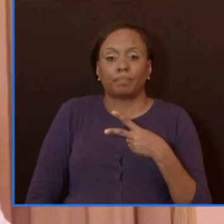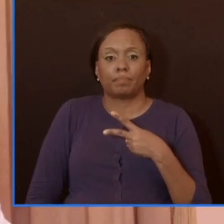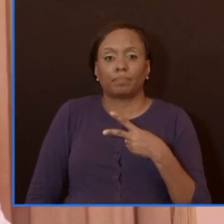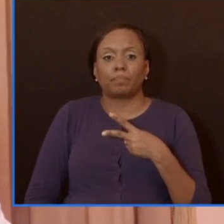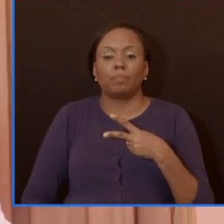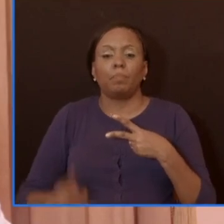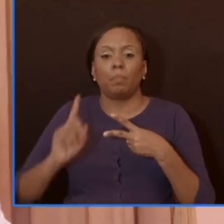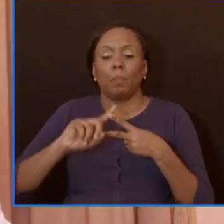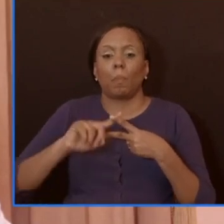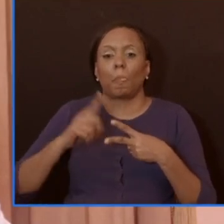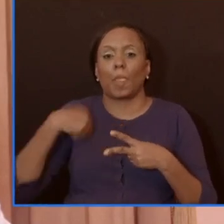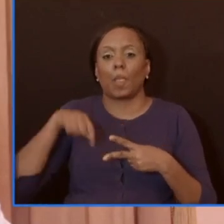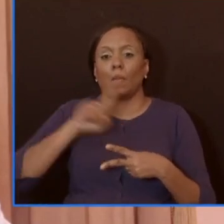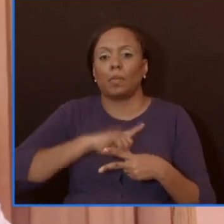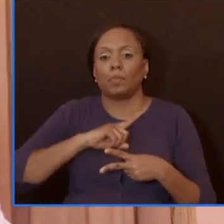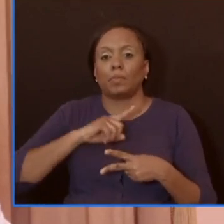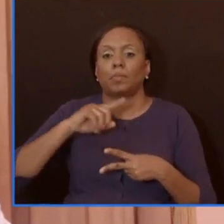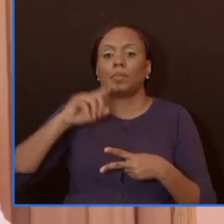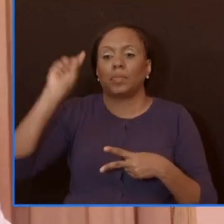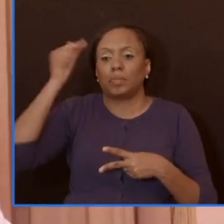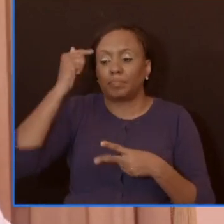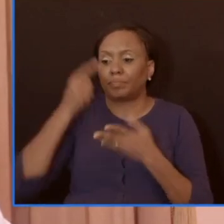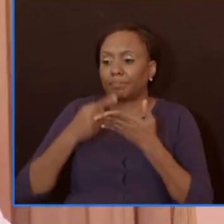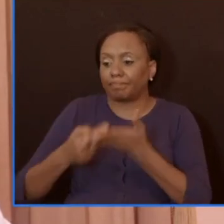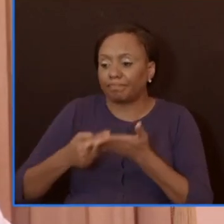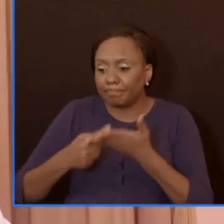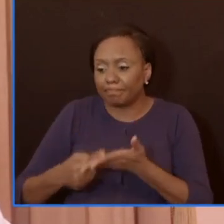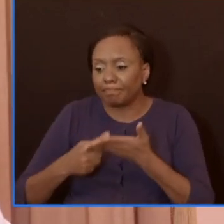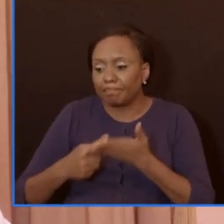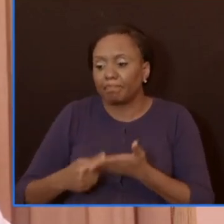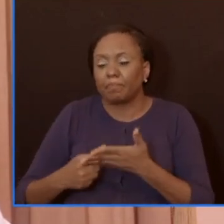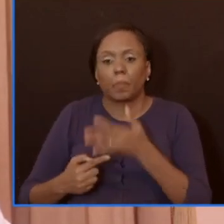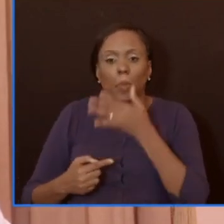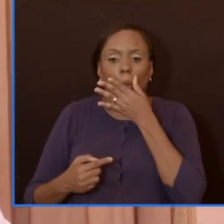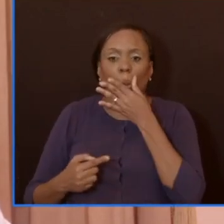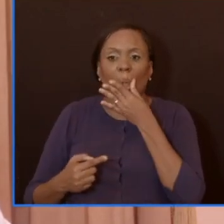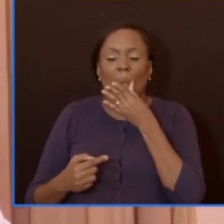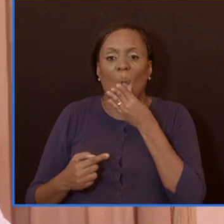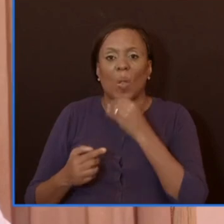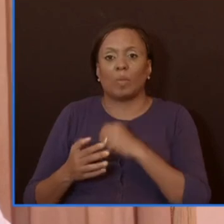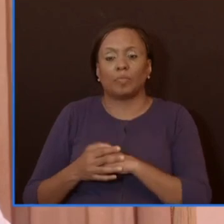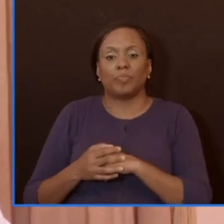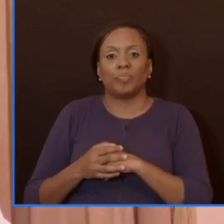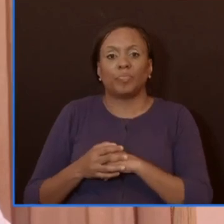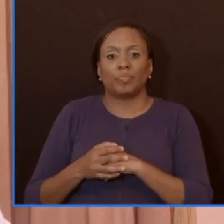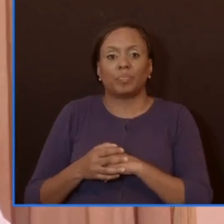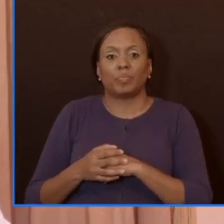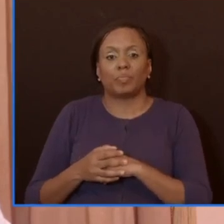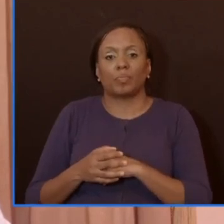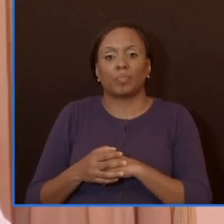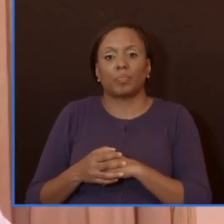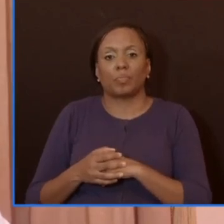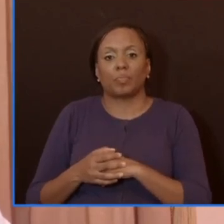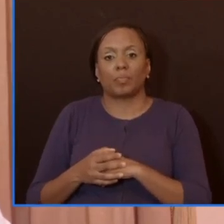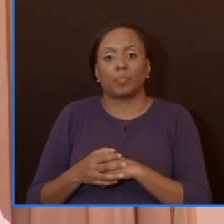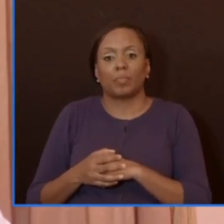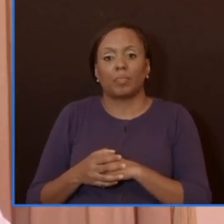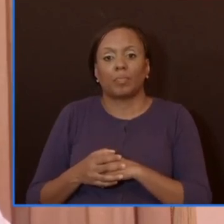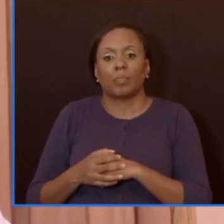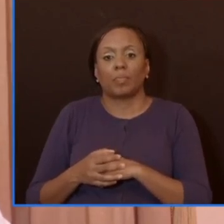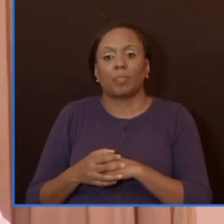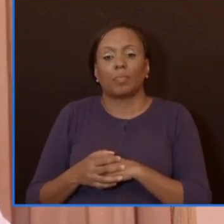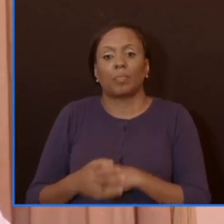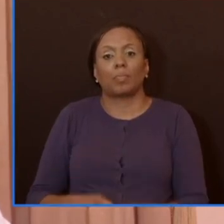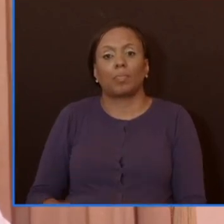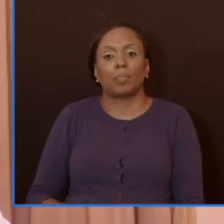matter, and I believe that that I can tell you definitively that we will issue, as has happened in the